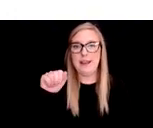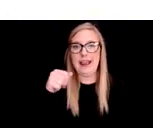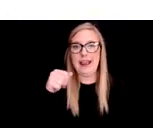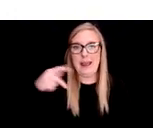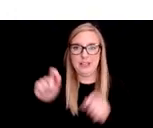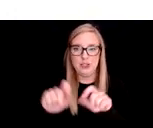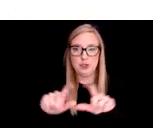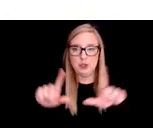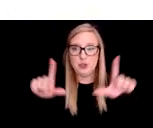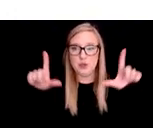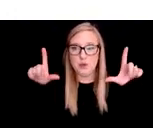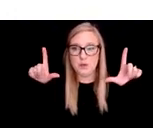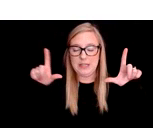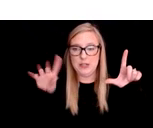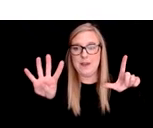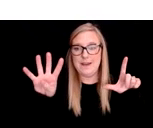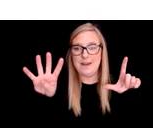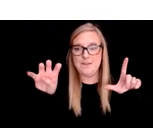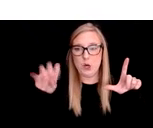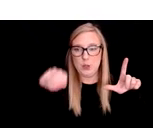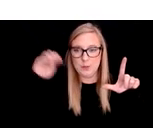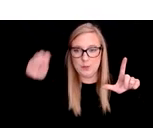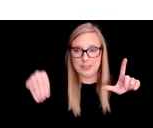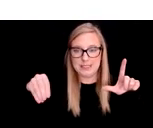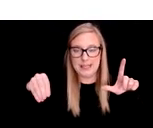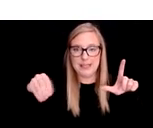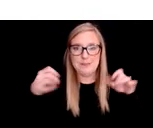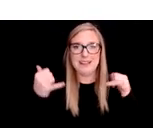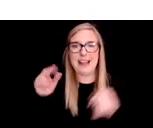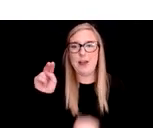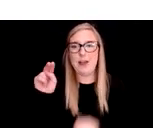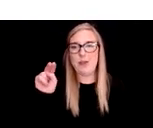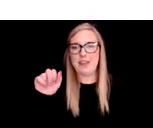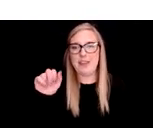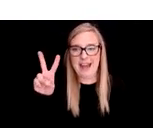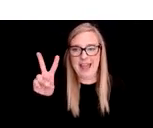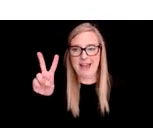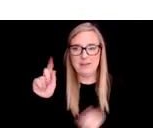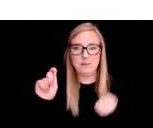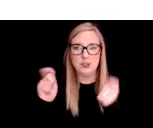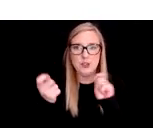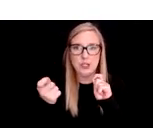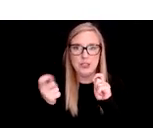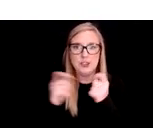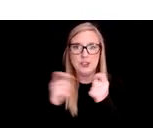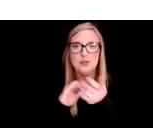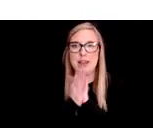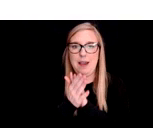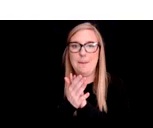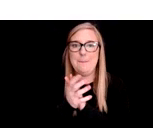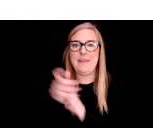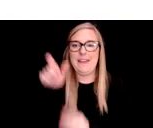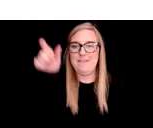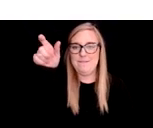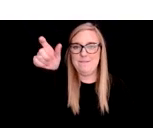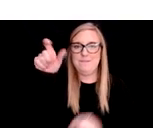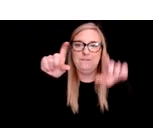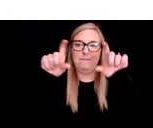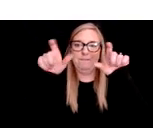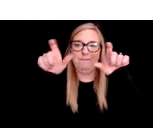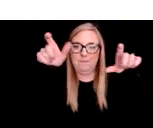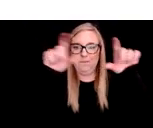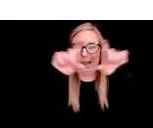same 400% threshold, but the navigation is now reformatted into a vertical stacked kind of mobile